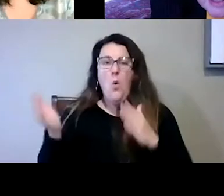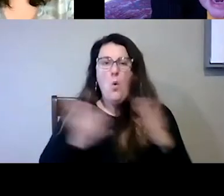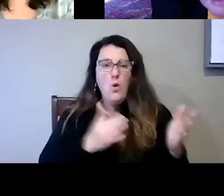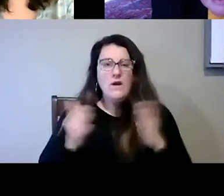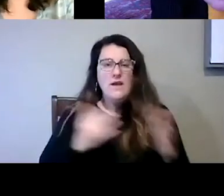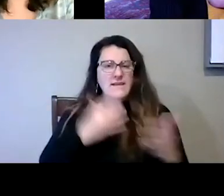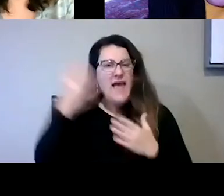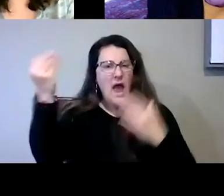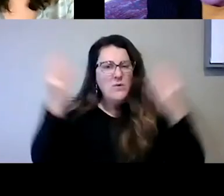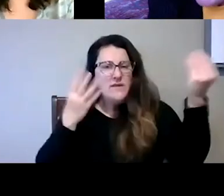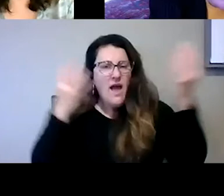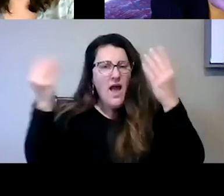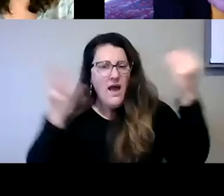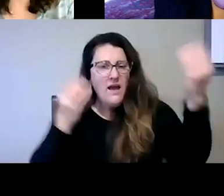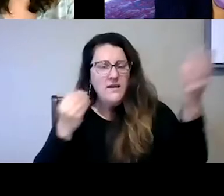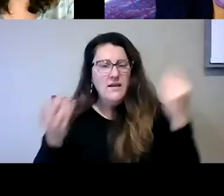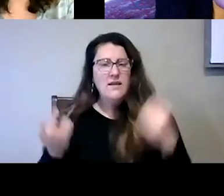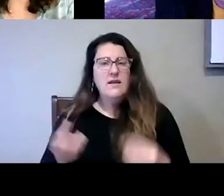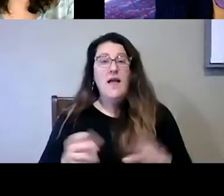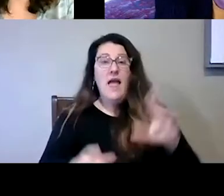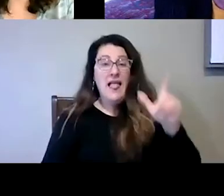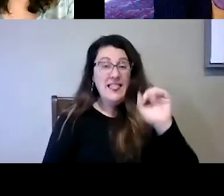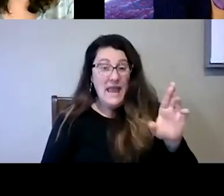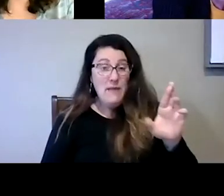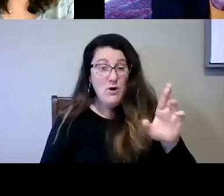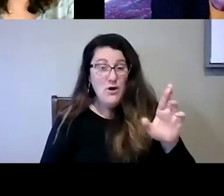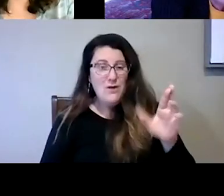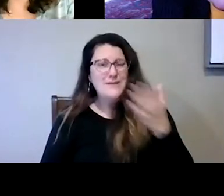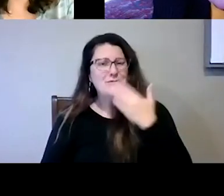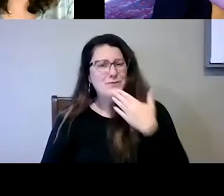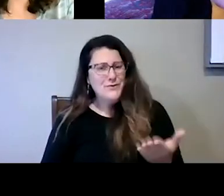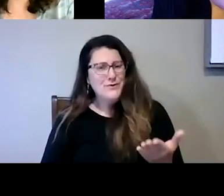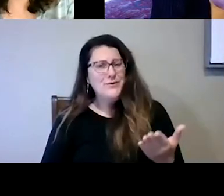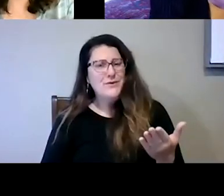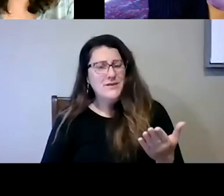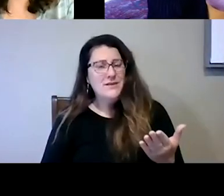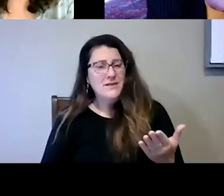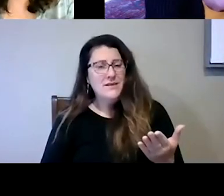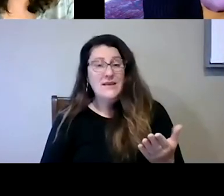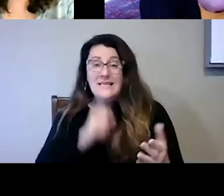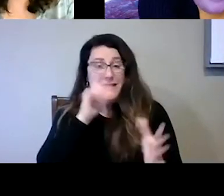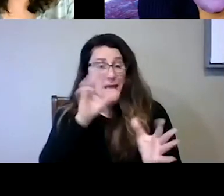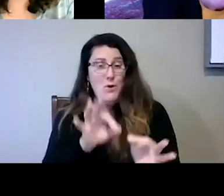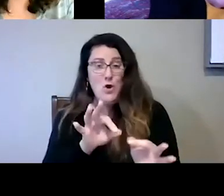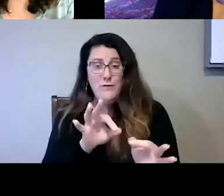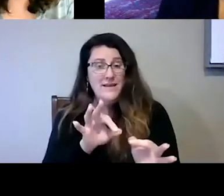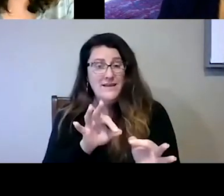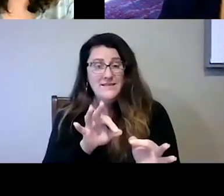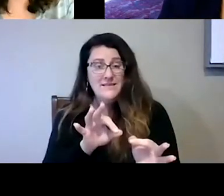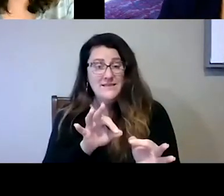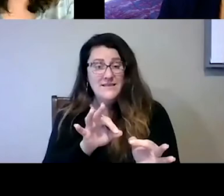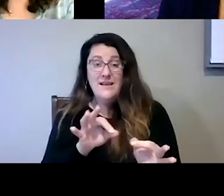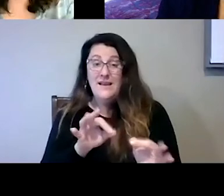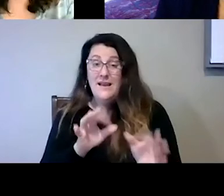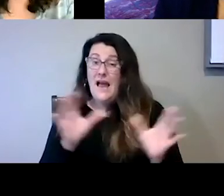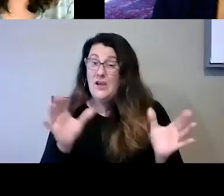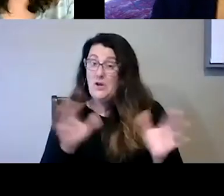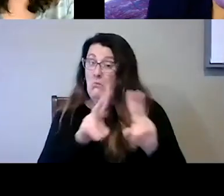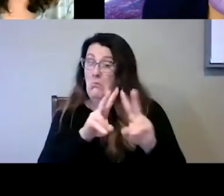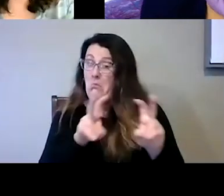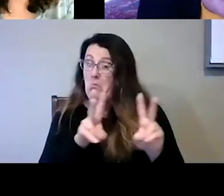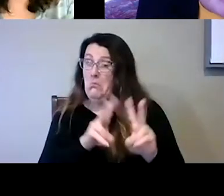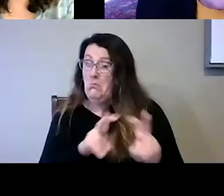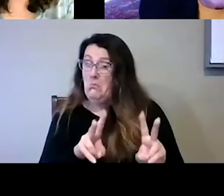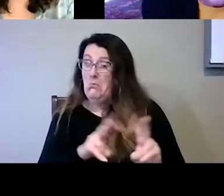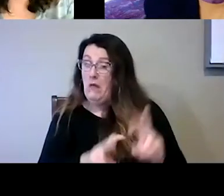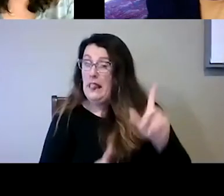the outside. And labor is really good at some things. Labor's not perfect either. I can do some critiques of